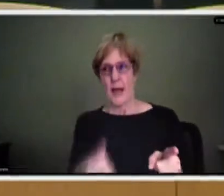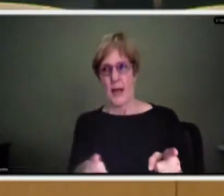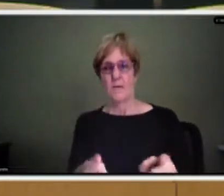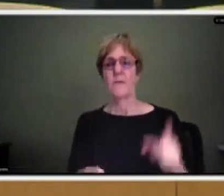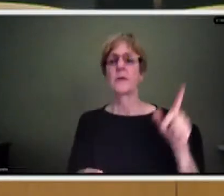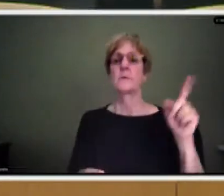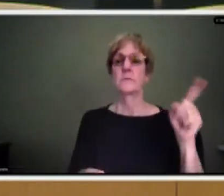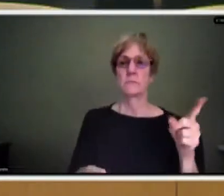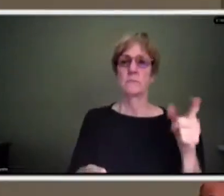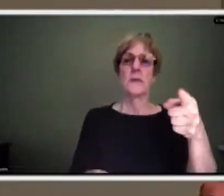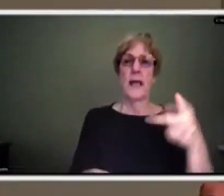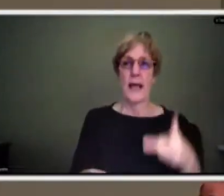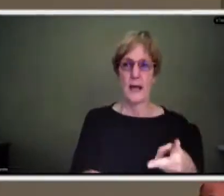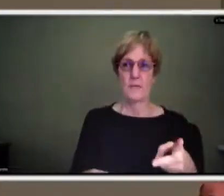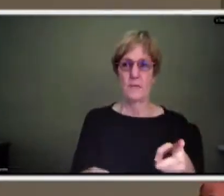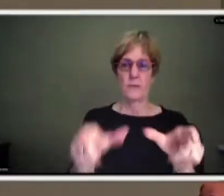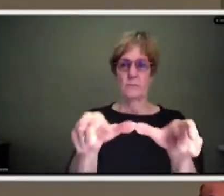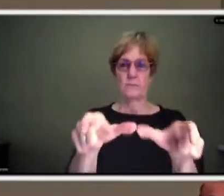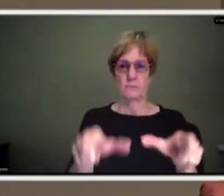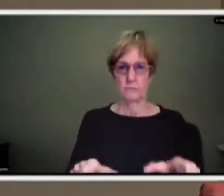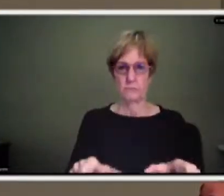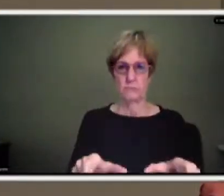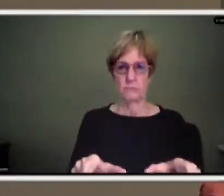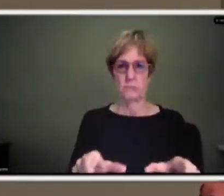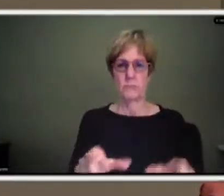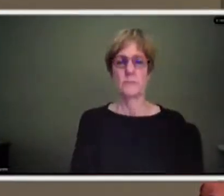until recently. Okay.